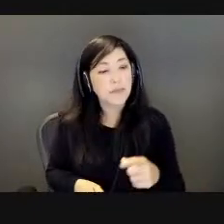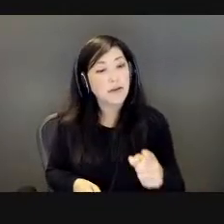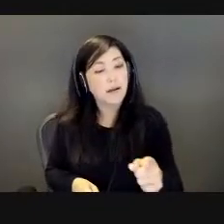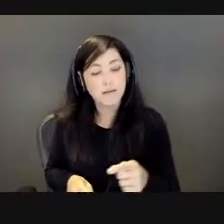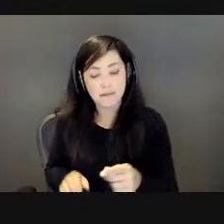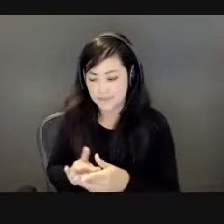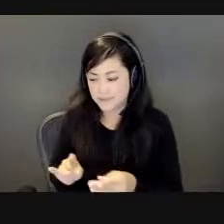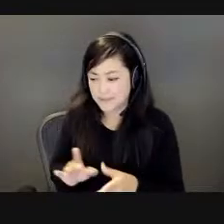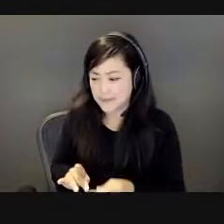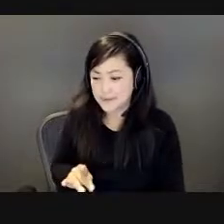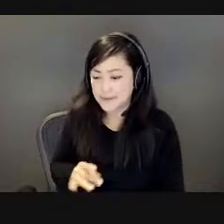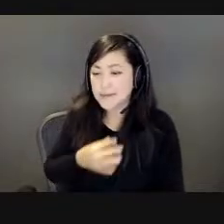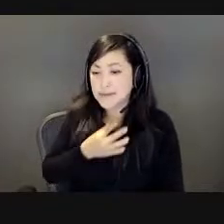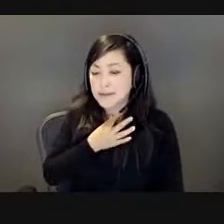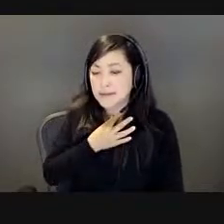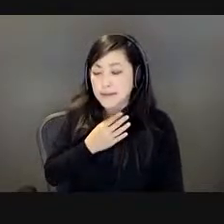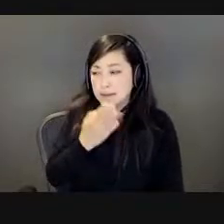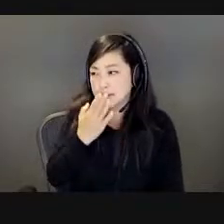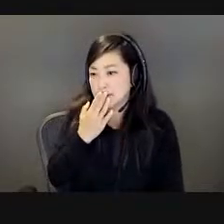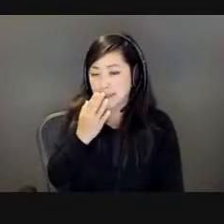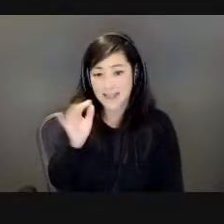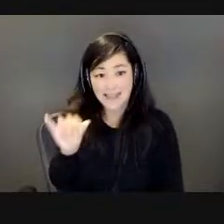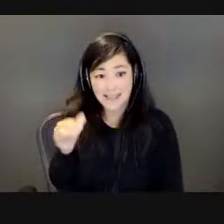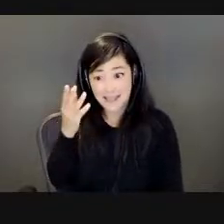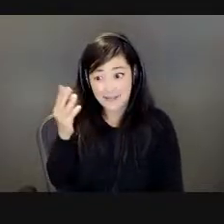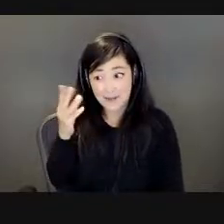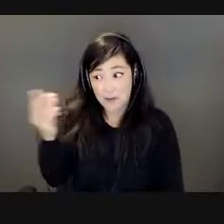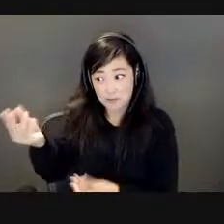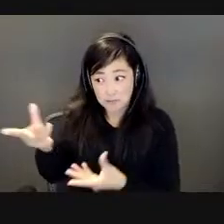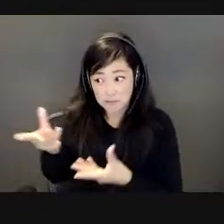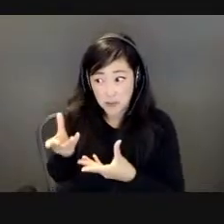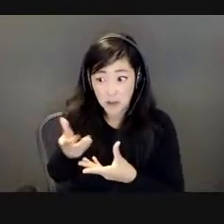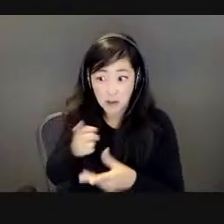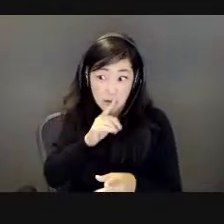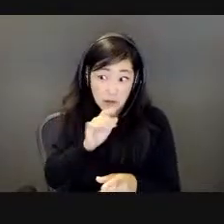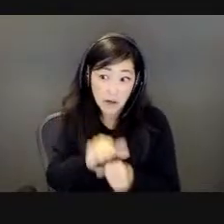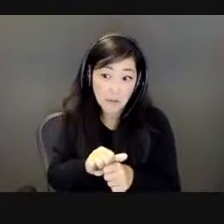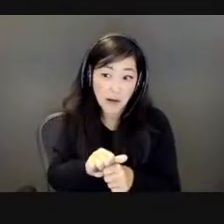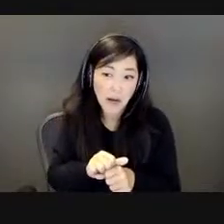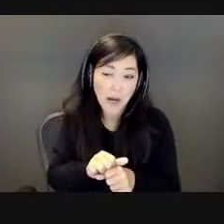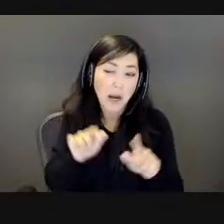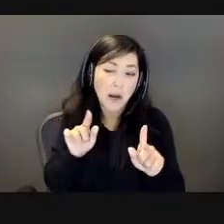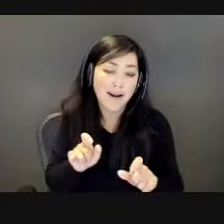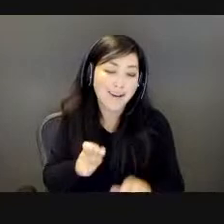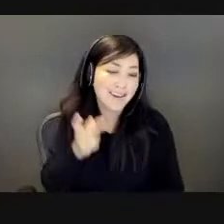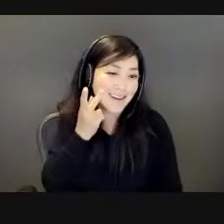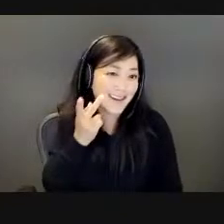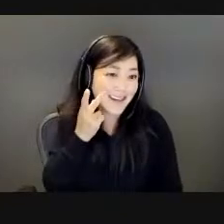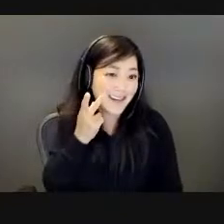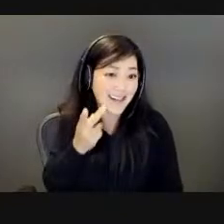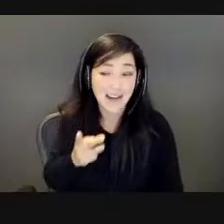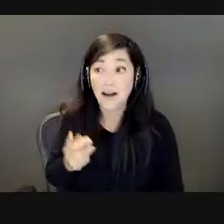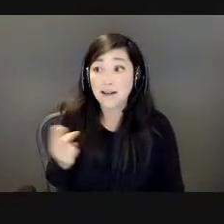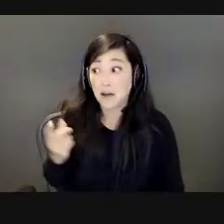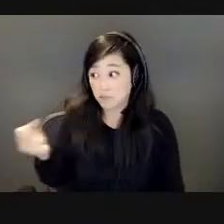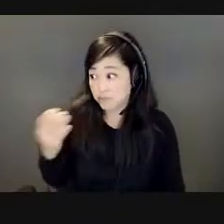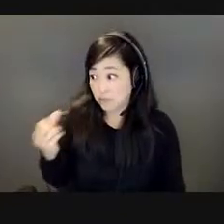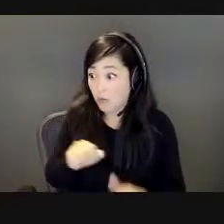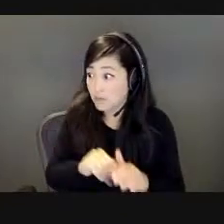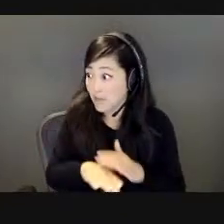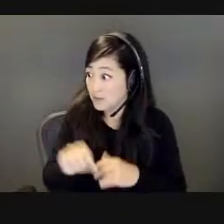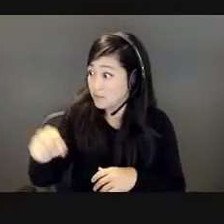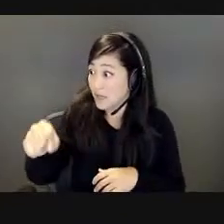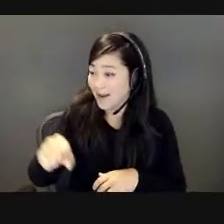the information told to you is true. So you're hearing it's accessible, but you and your friends